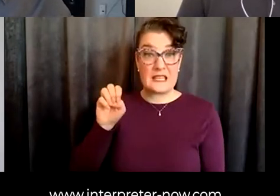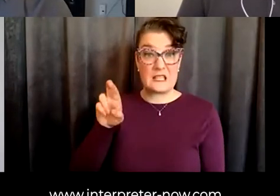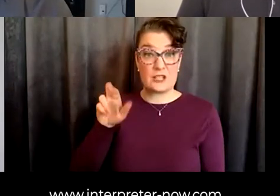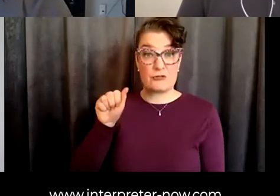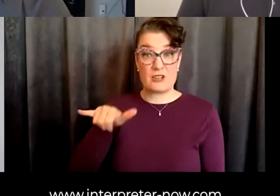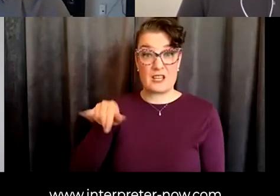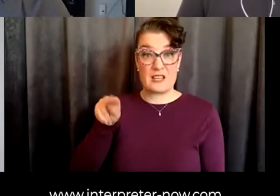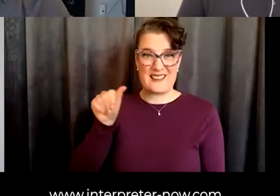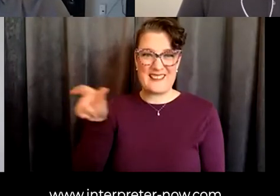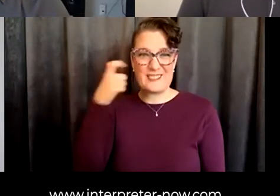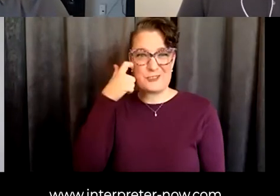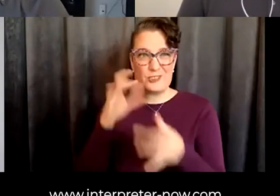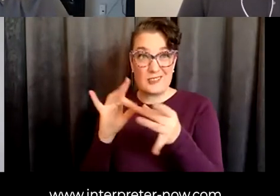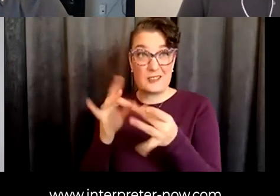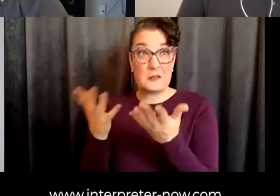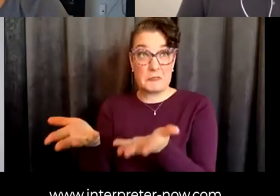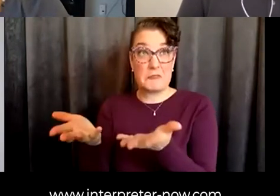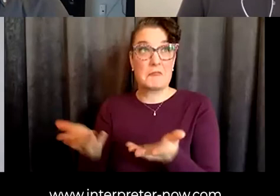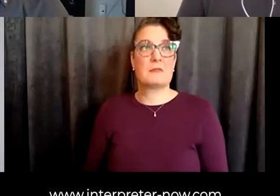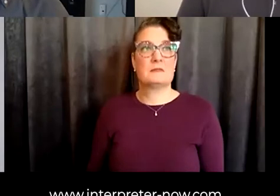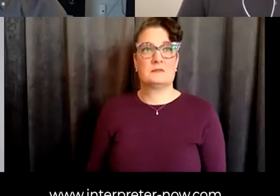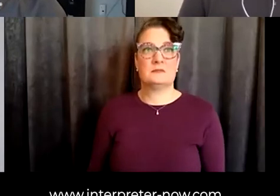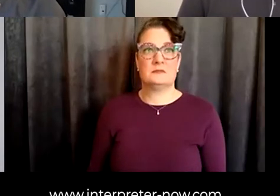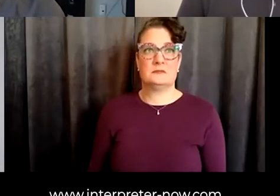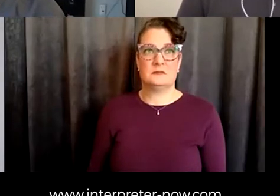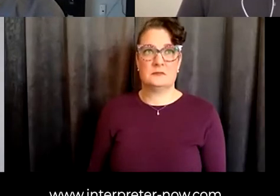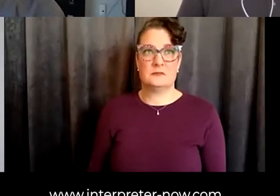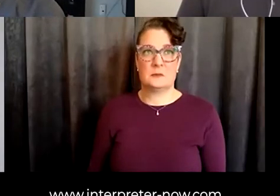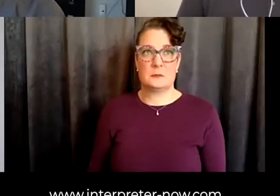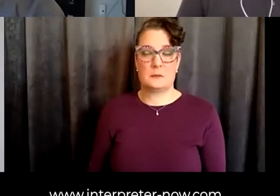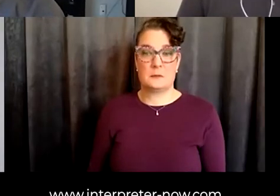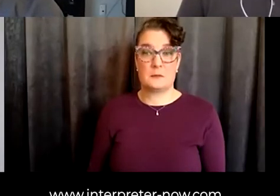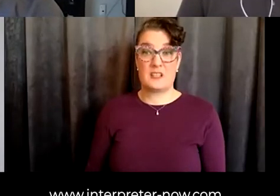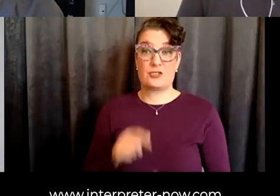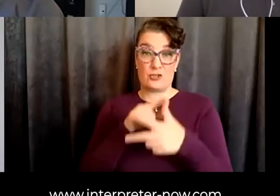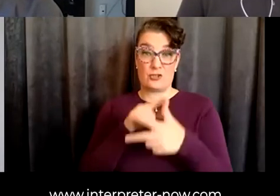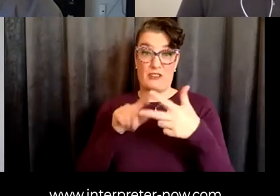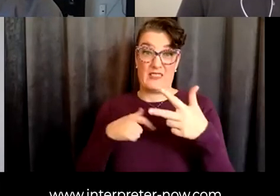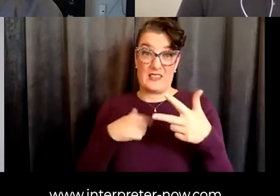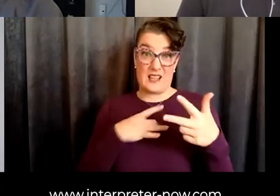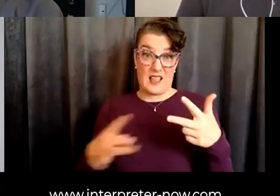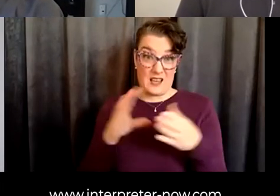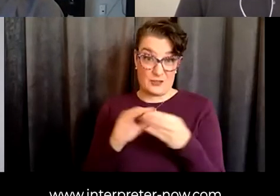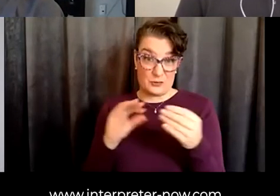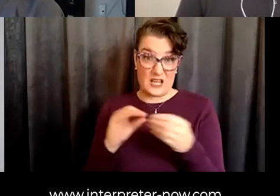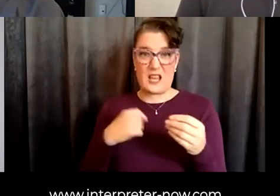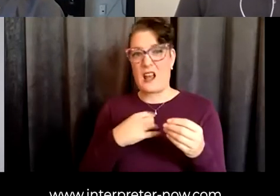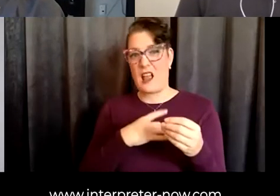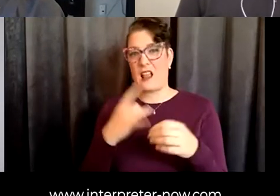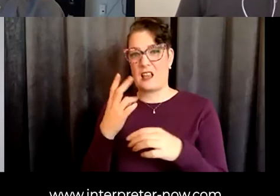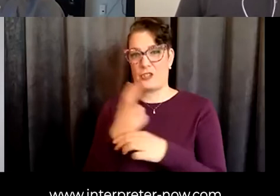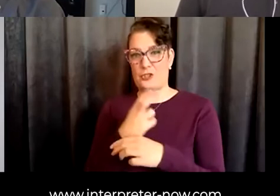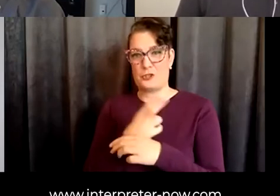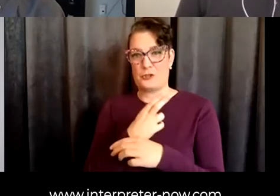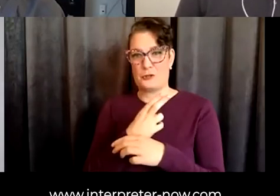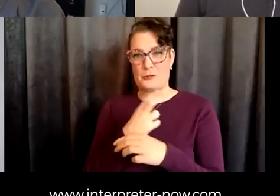you're just there? Yeah. So there are three things that I like to say, and I like to use very